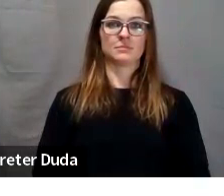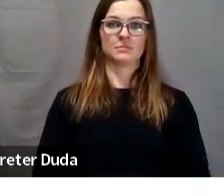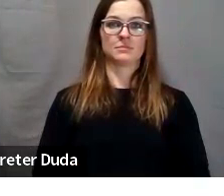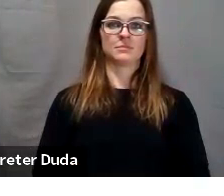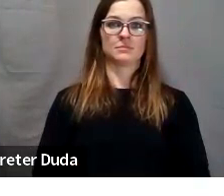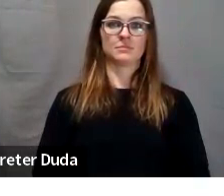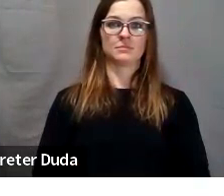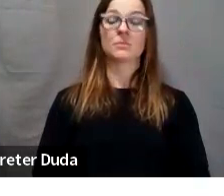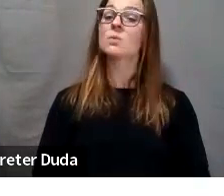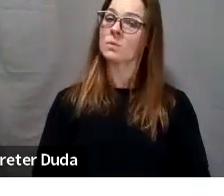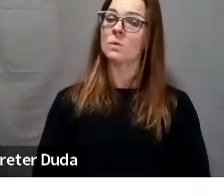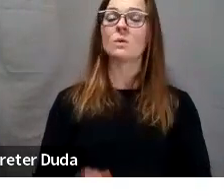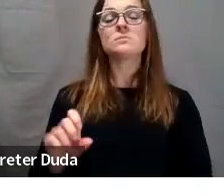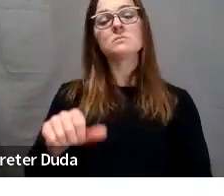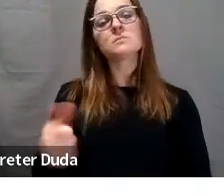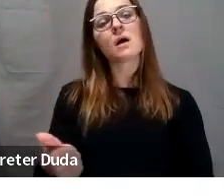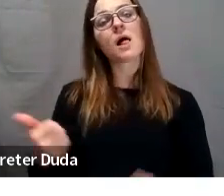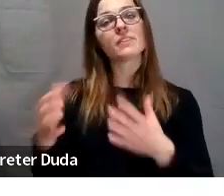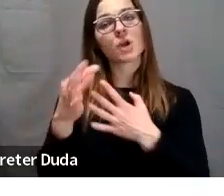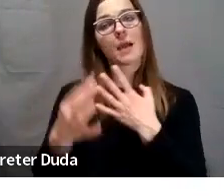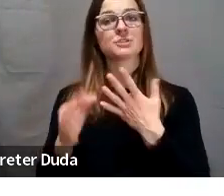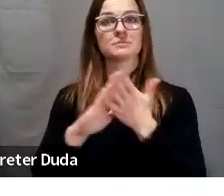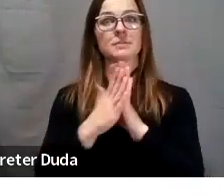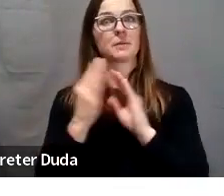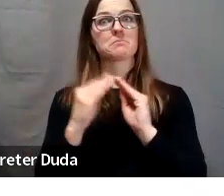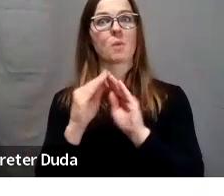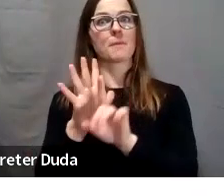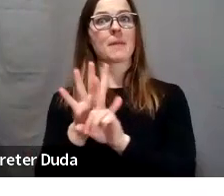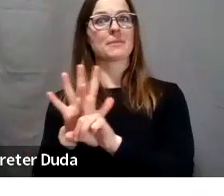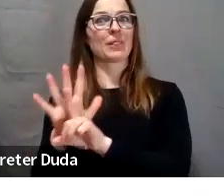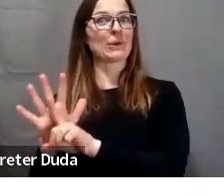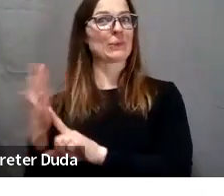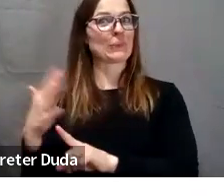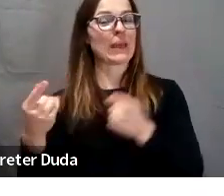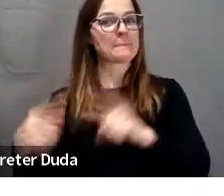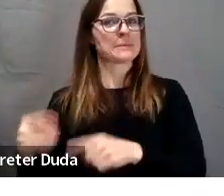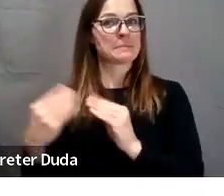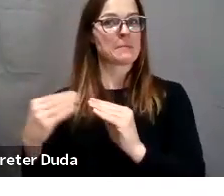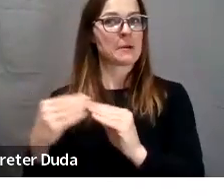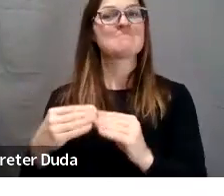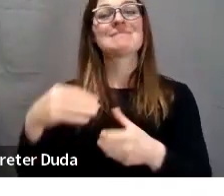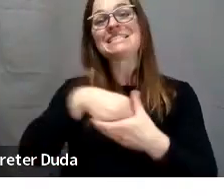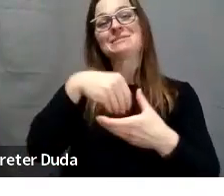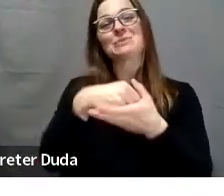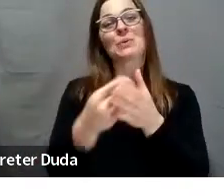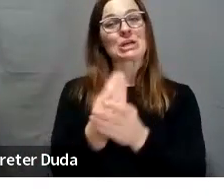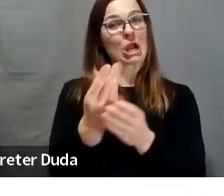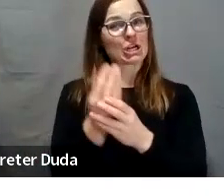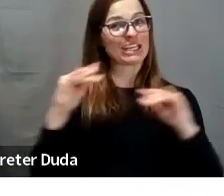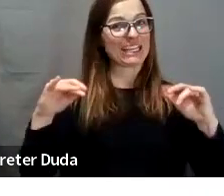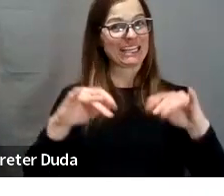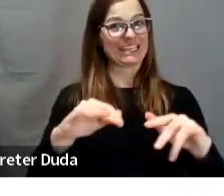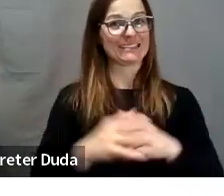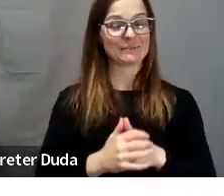Okay. Another option that's becoming really popular is indoor gardening. There are products